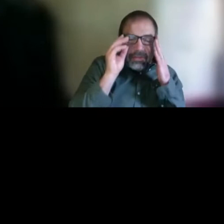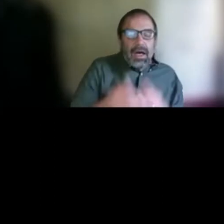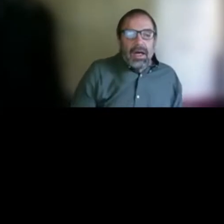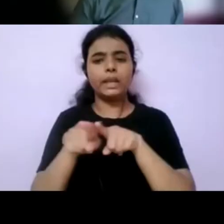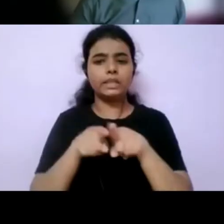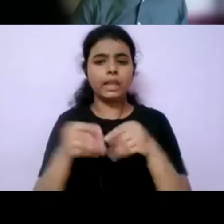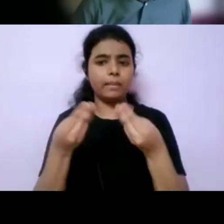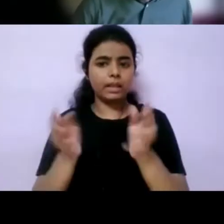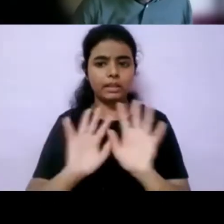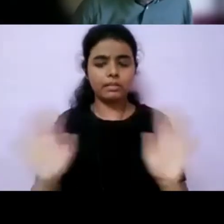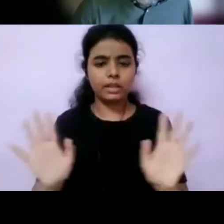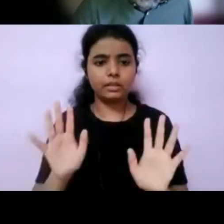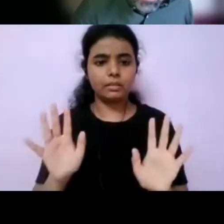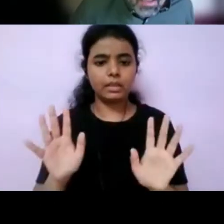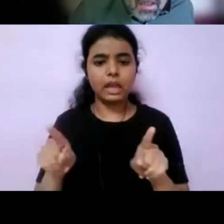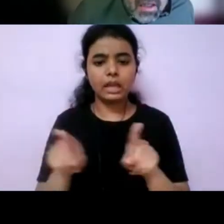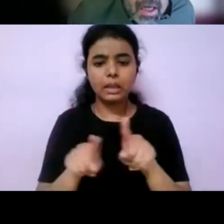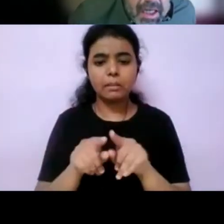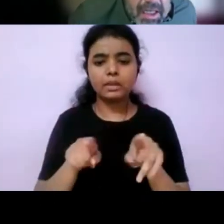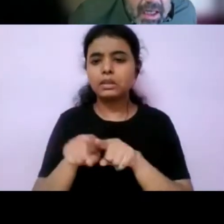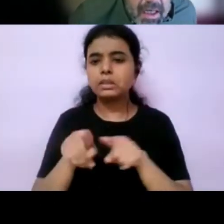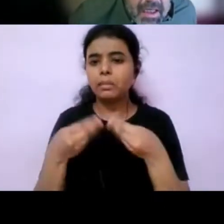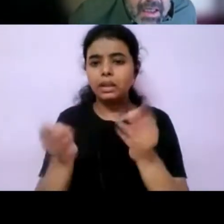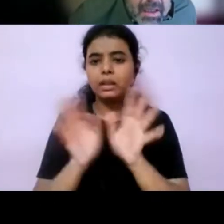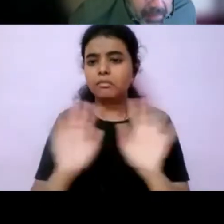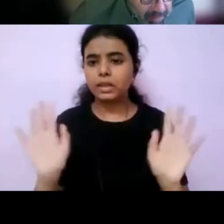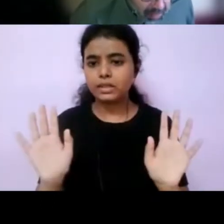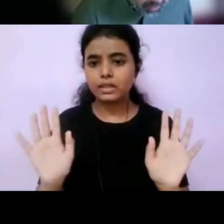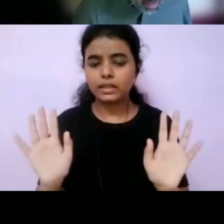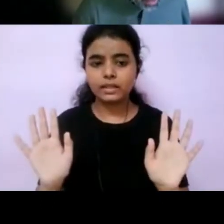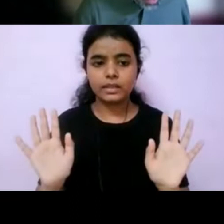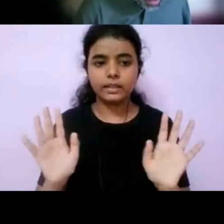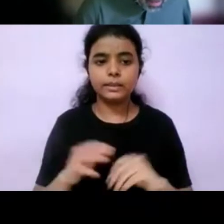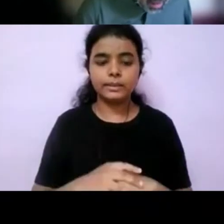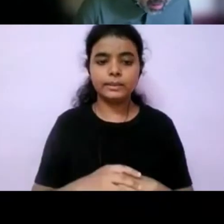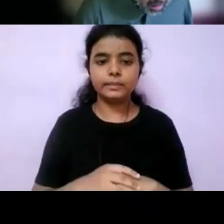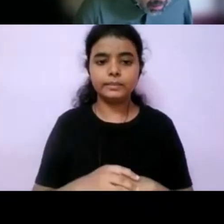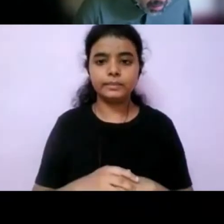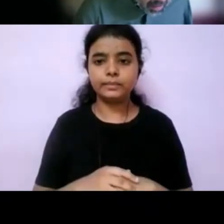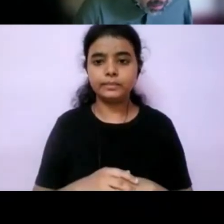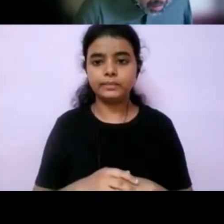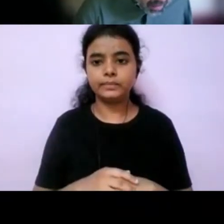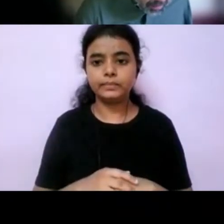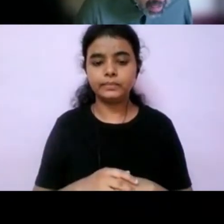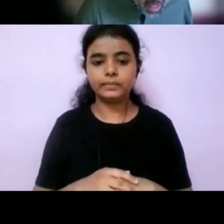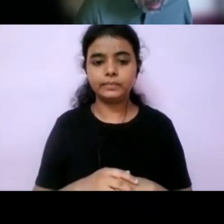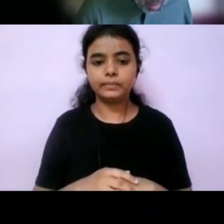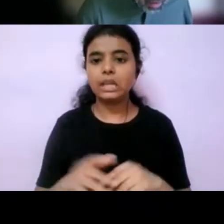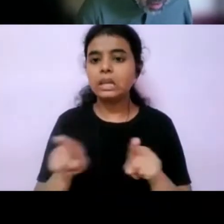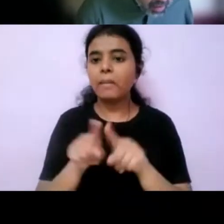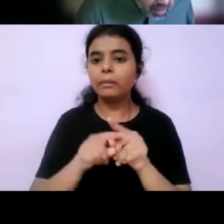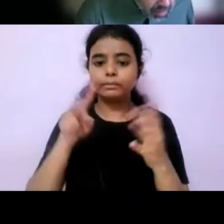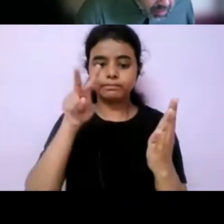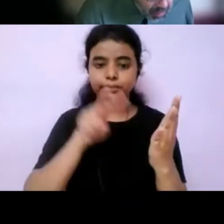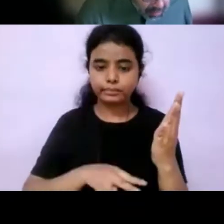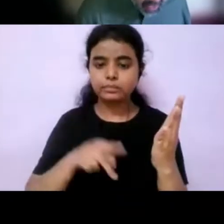some statistics that I pulled off the reading. So what's going